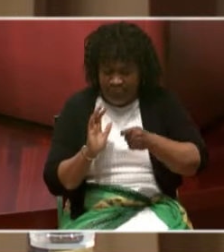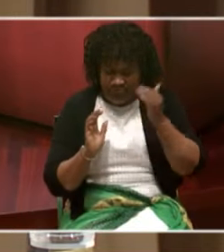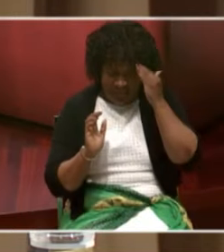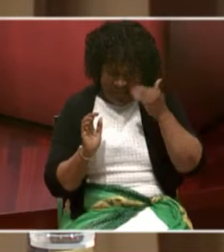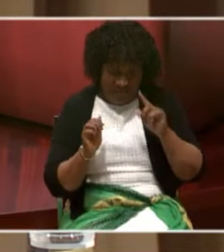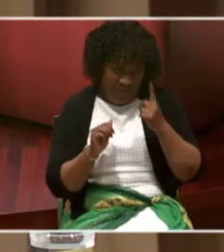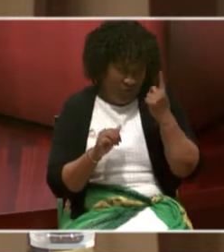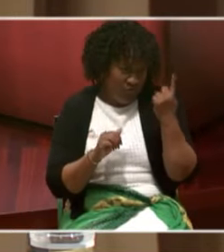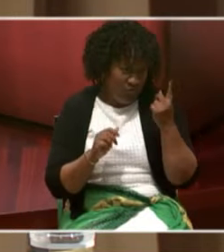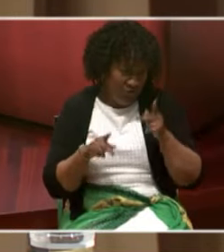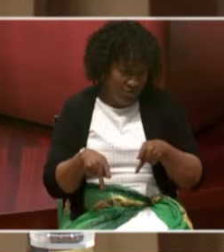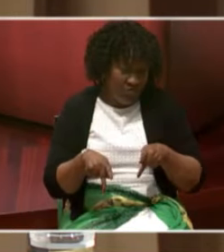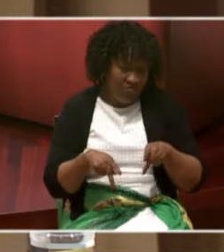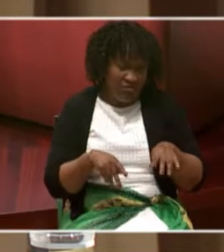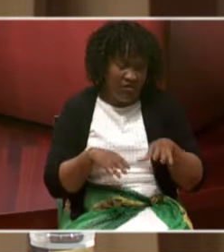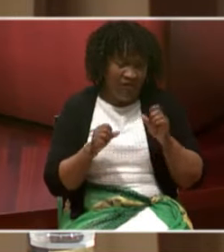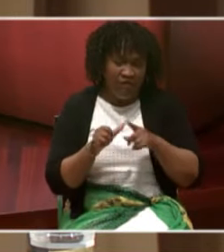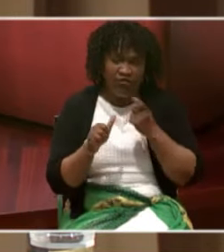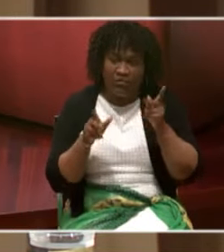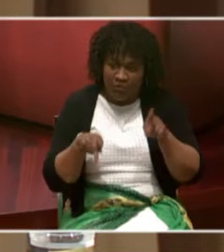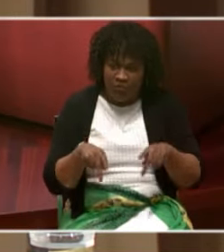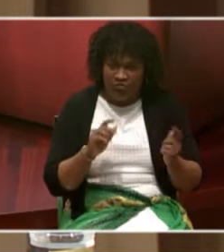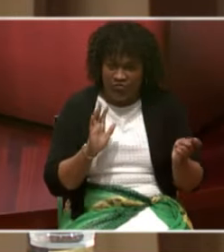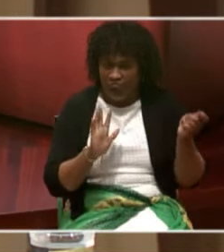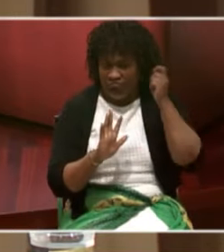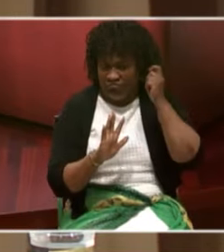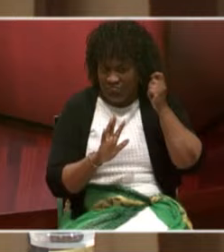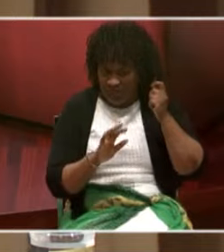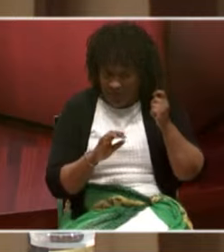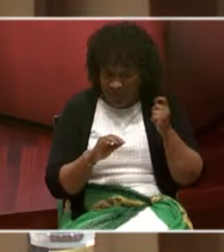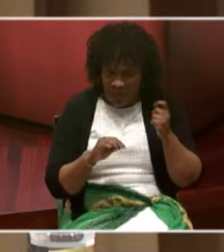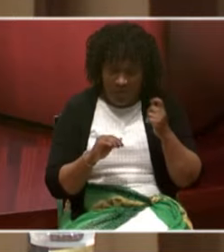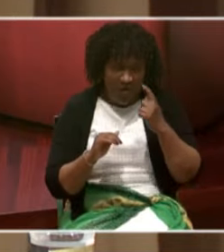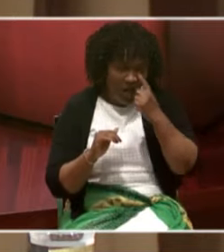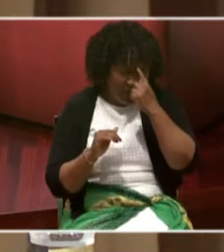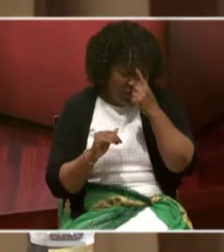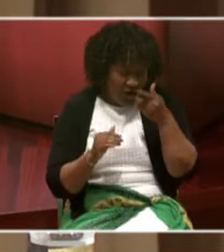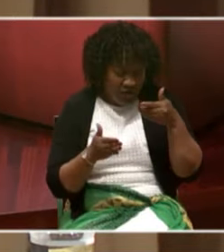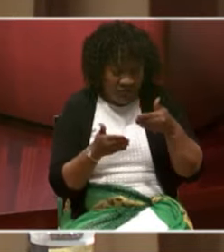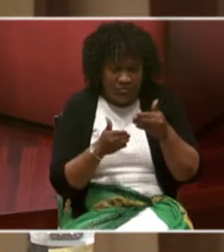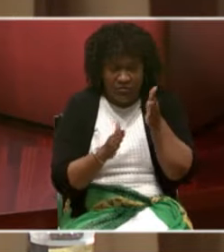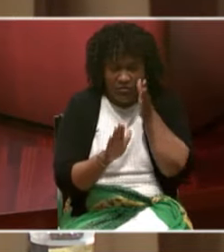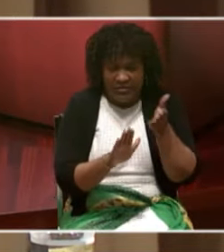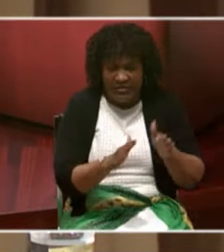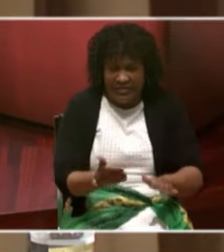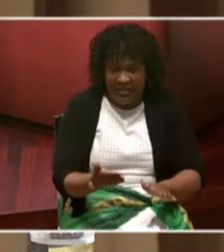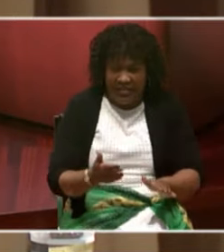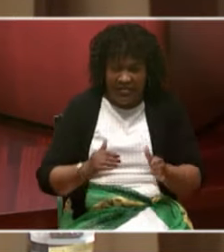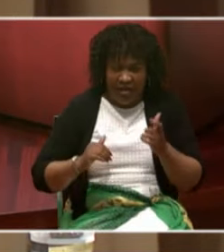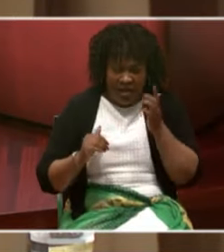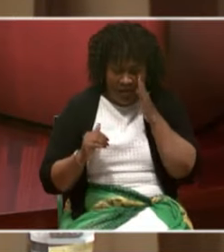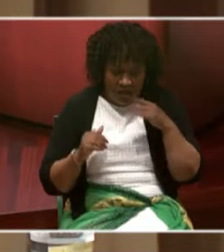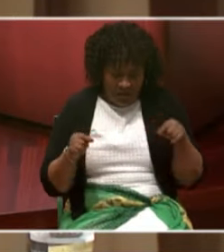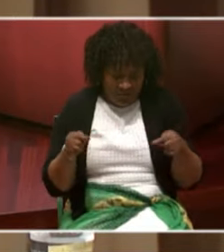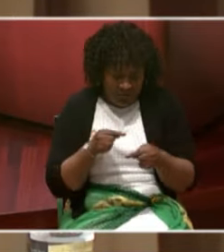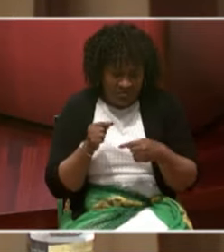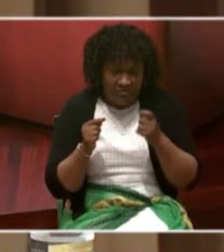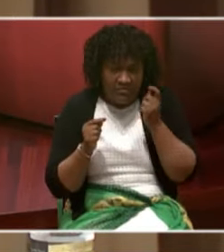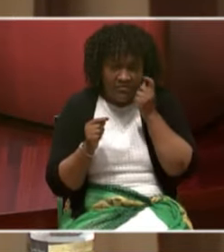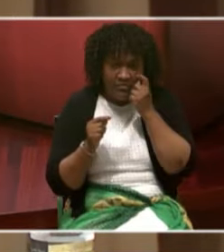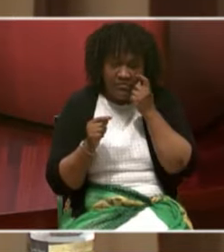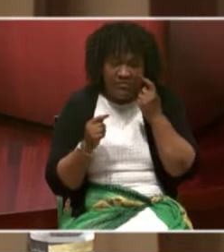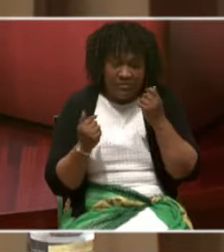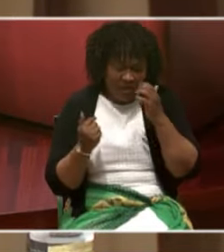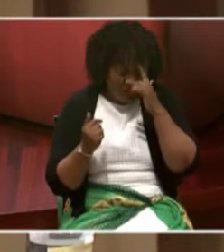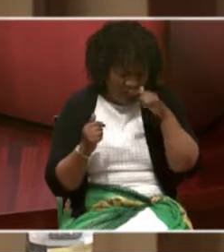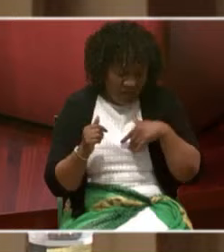died. And because of what happened in Selma, President Johnson called Governor Wallace to Washington to